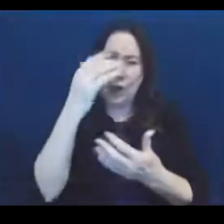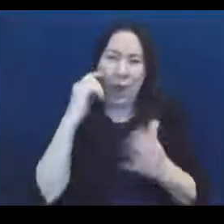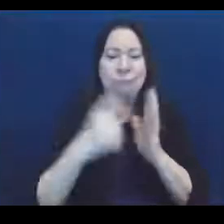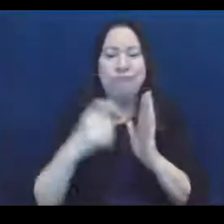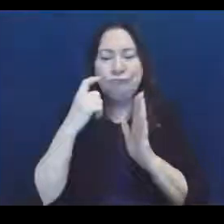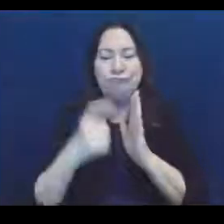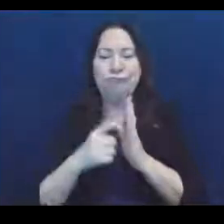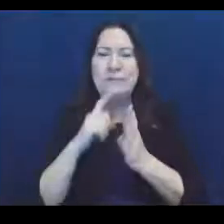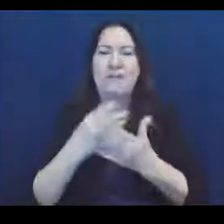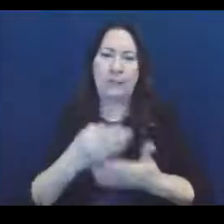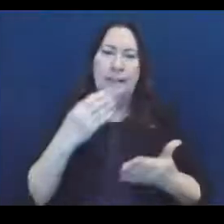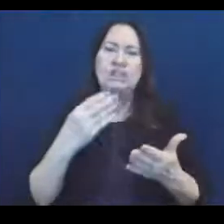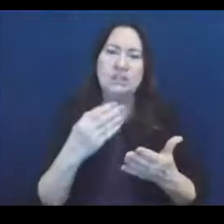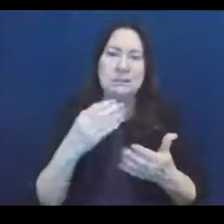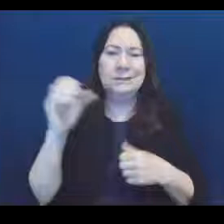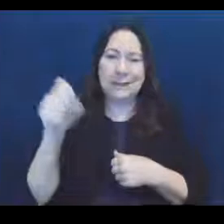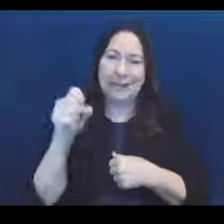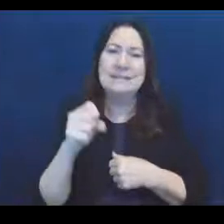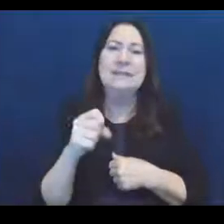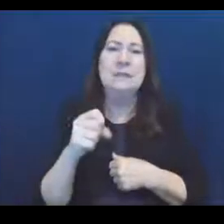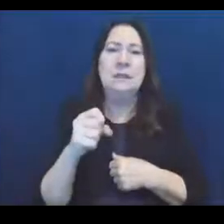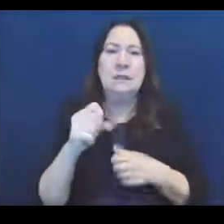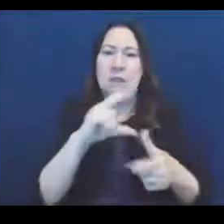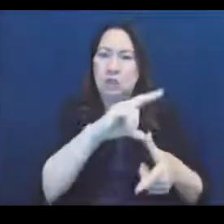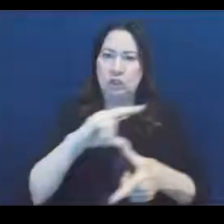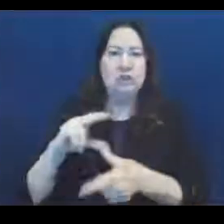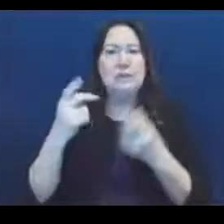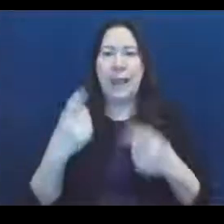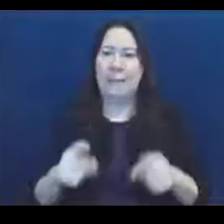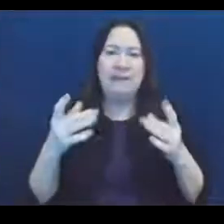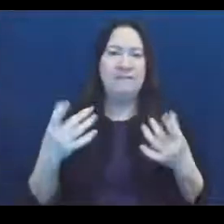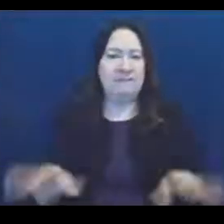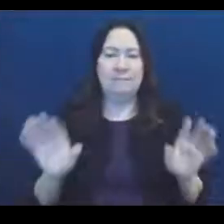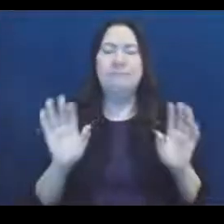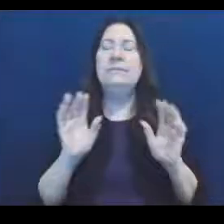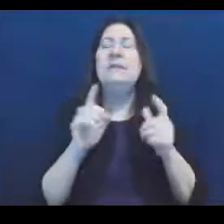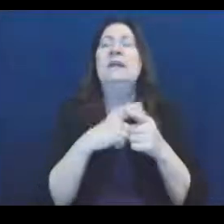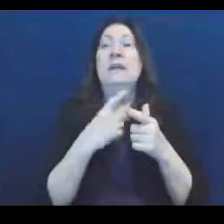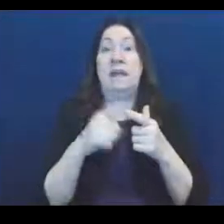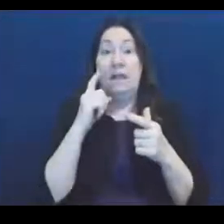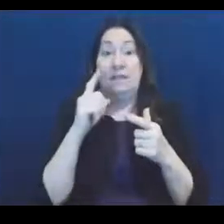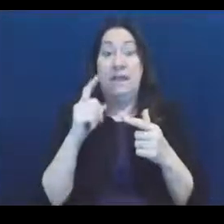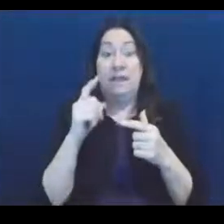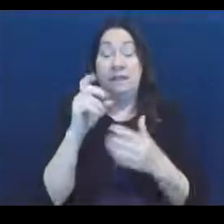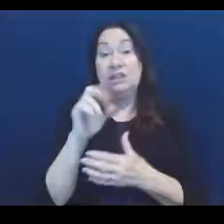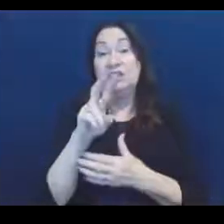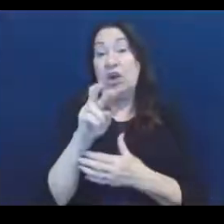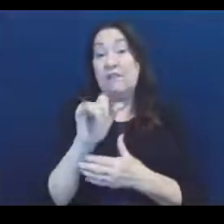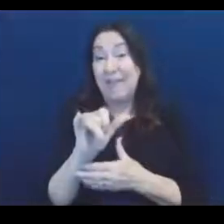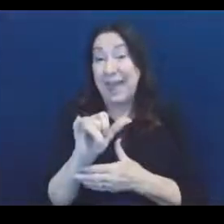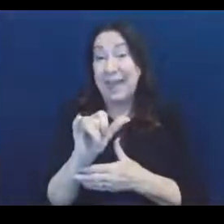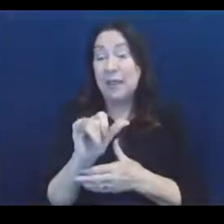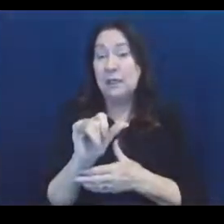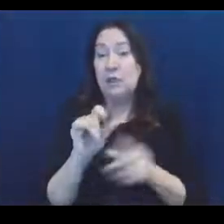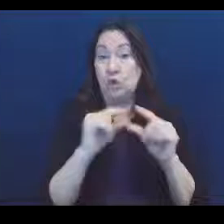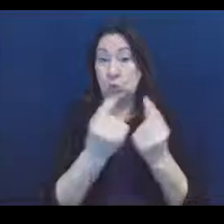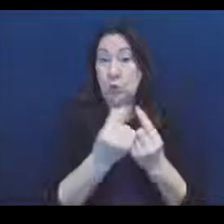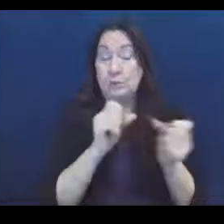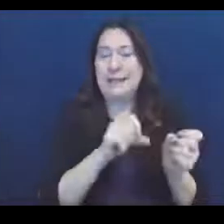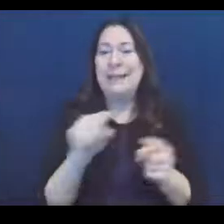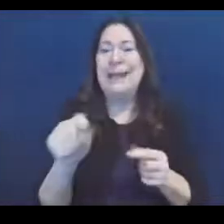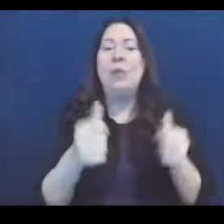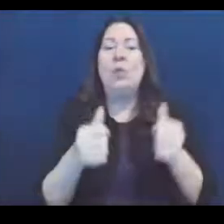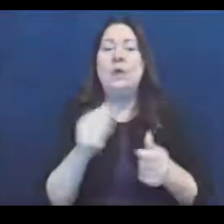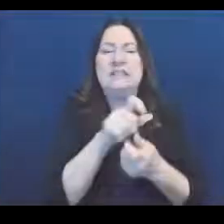confirmation usually that a pretty significant tornado has occurred, and it can give those survey crews a really good handle on exactly what areas to